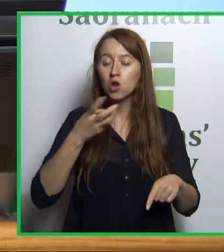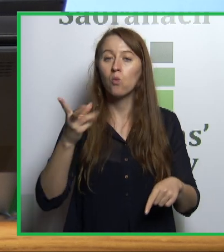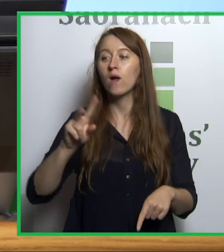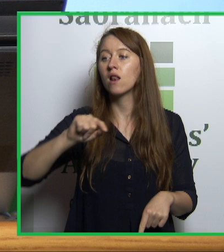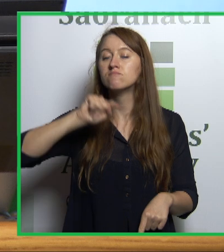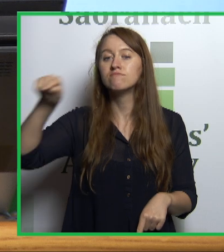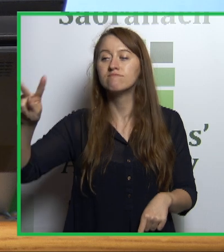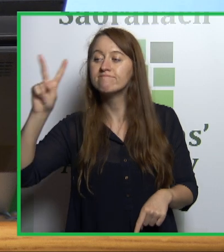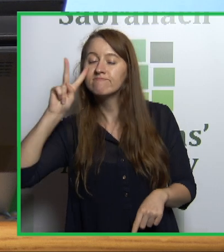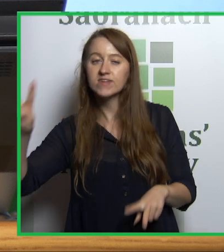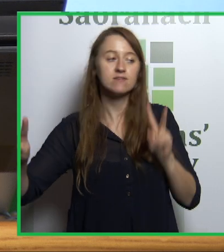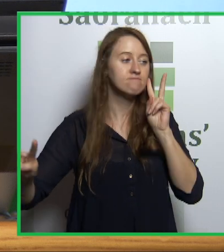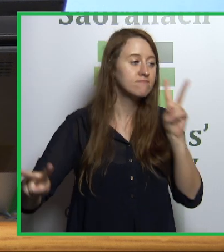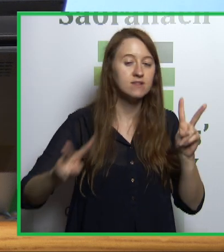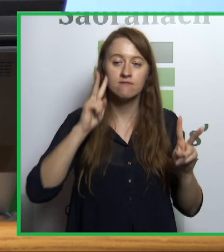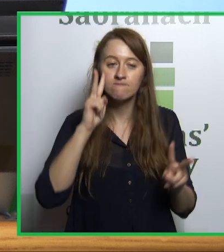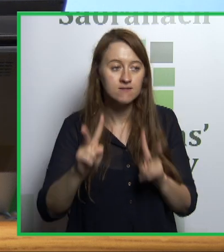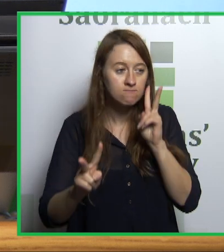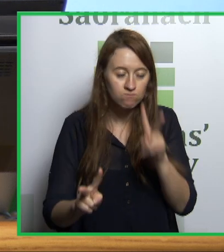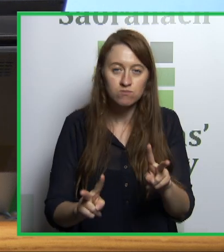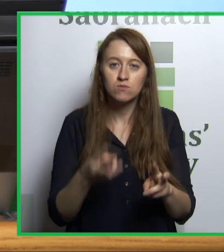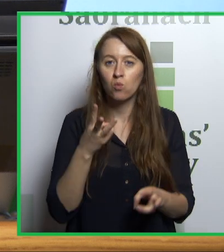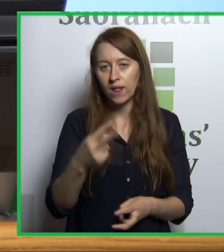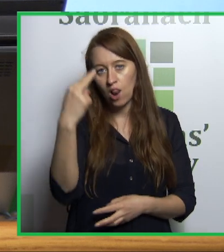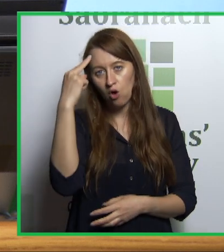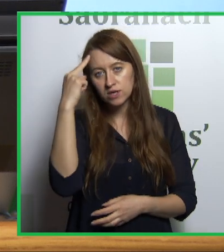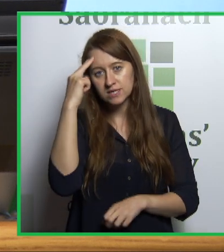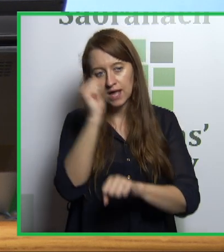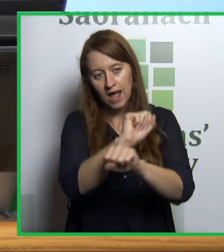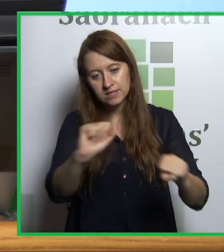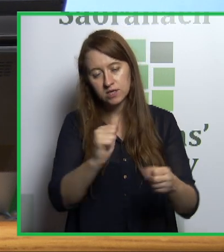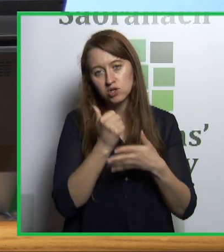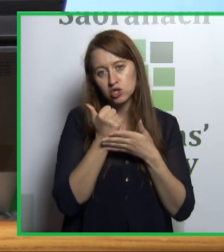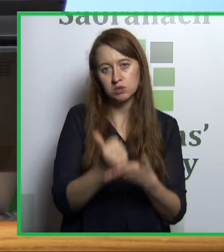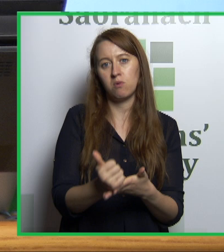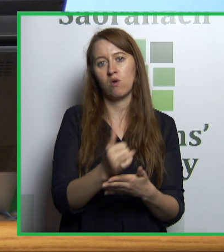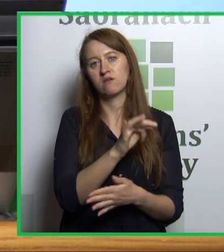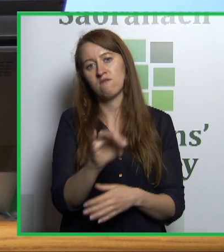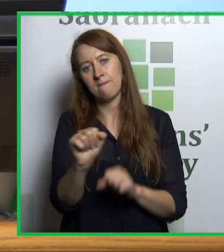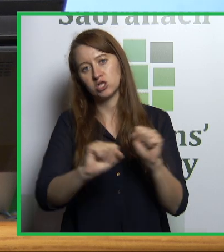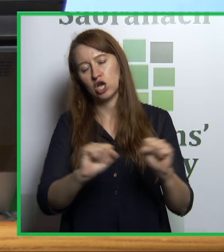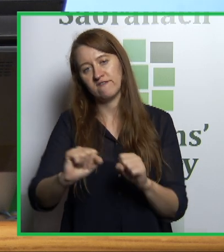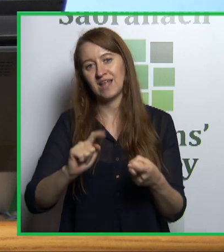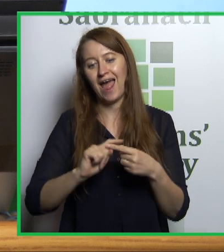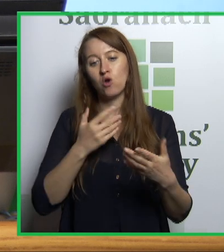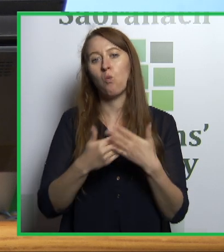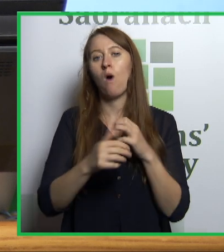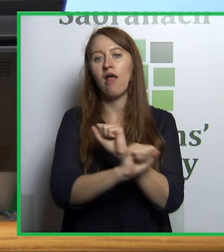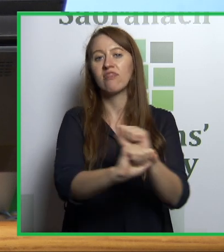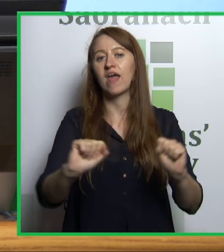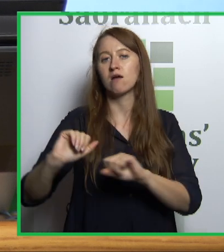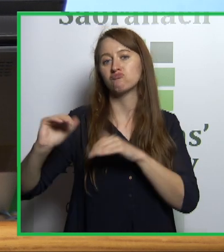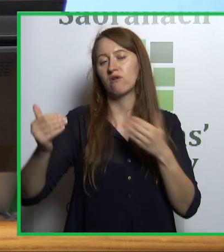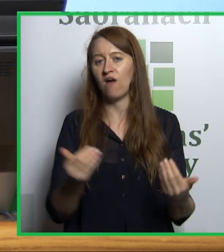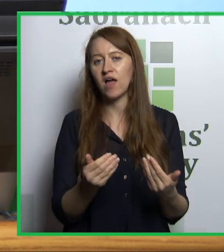an understanding of the supports the services give, and equally, as we've heard today in spades, the